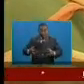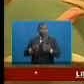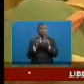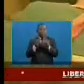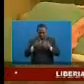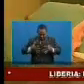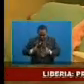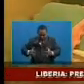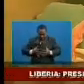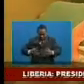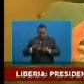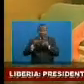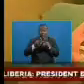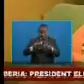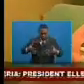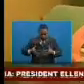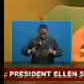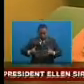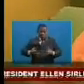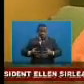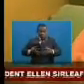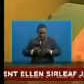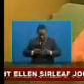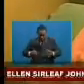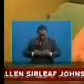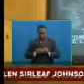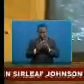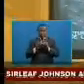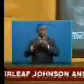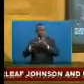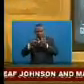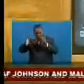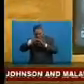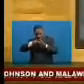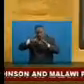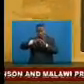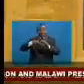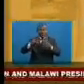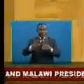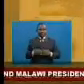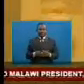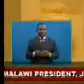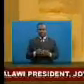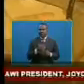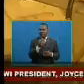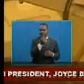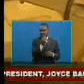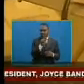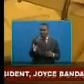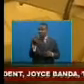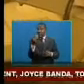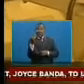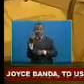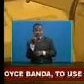give medication, then gradually the eggs will develop. The stimulation takes about 10 to 14 days on the